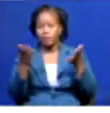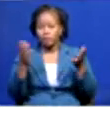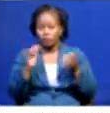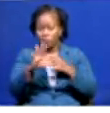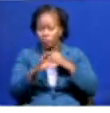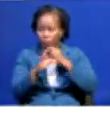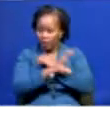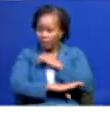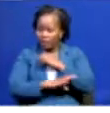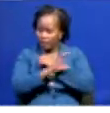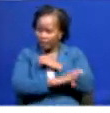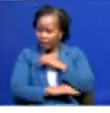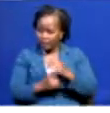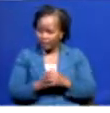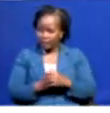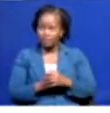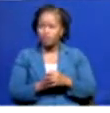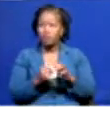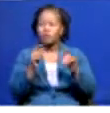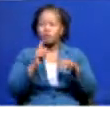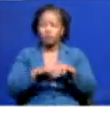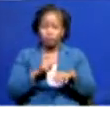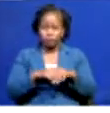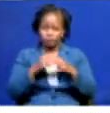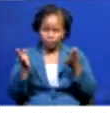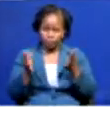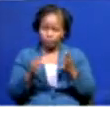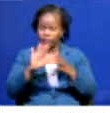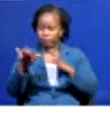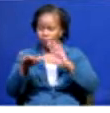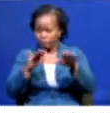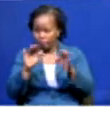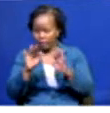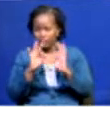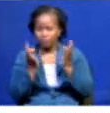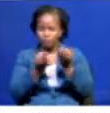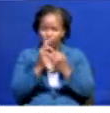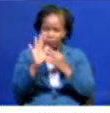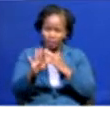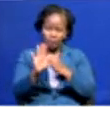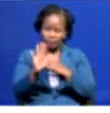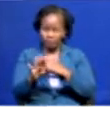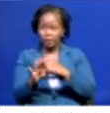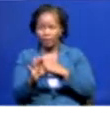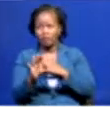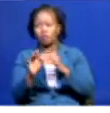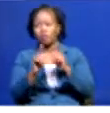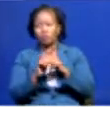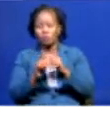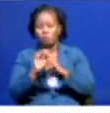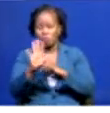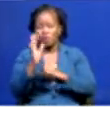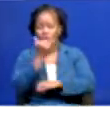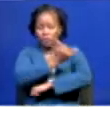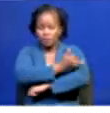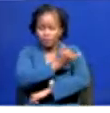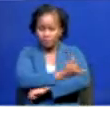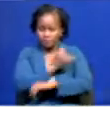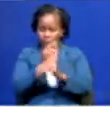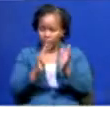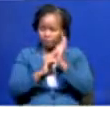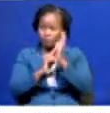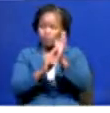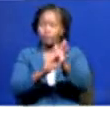countries as you go to your families and to your respective institutions that you